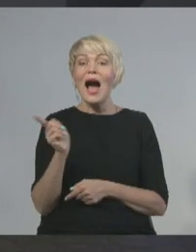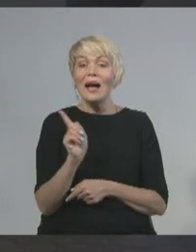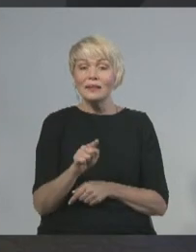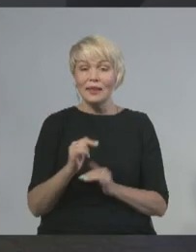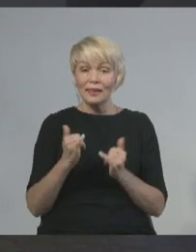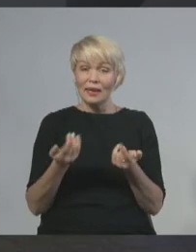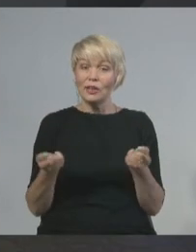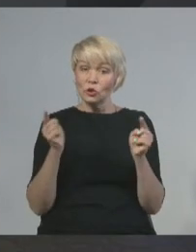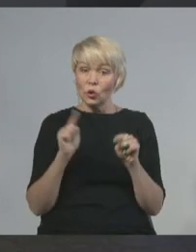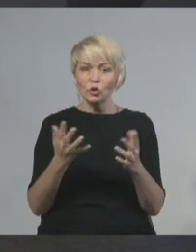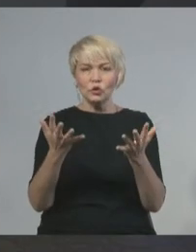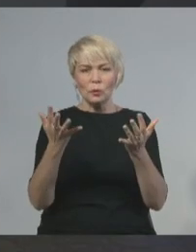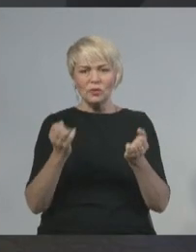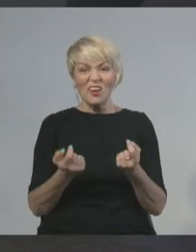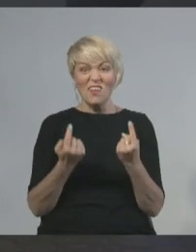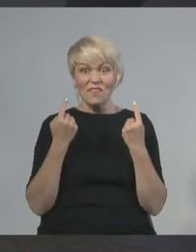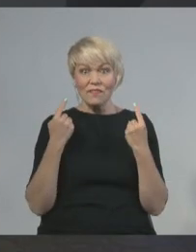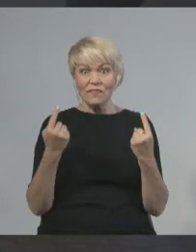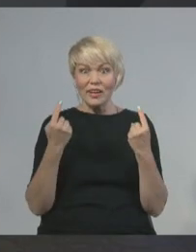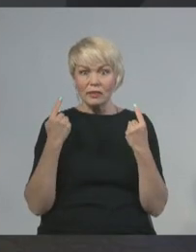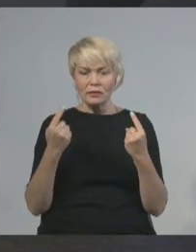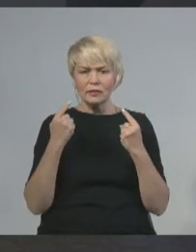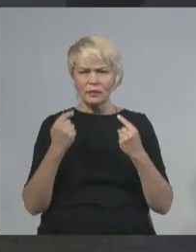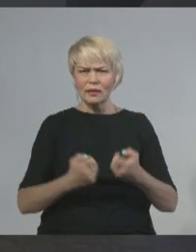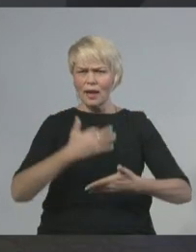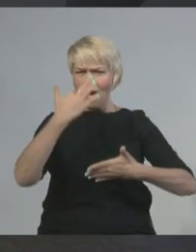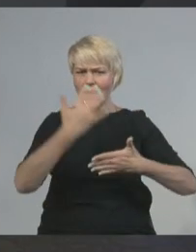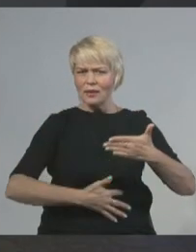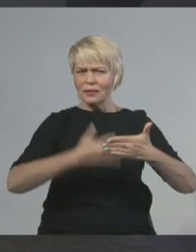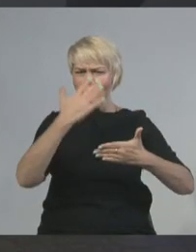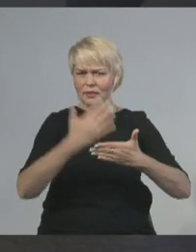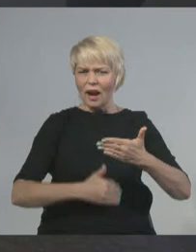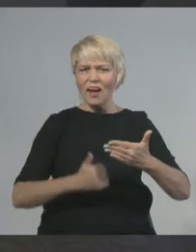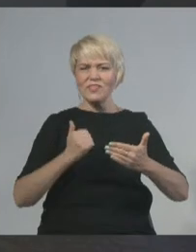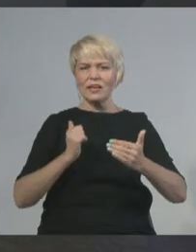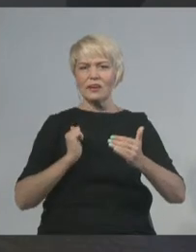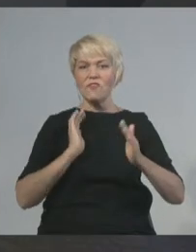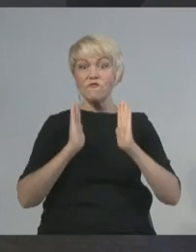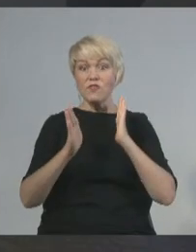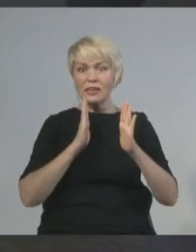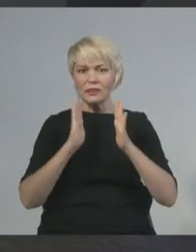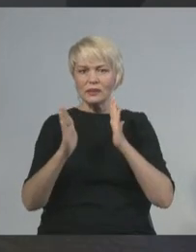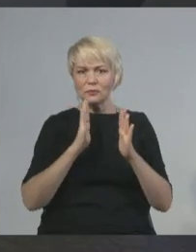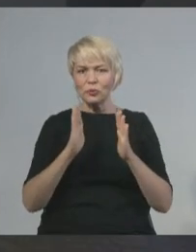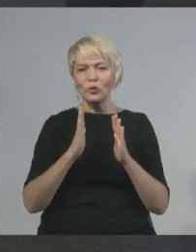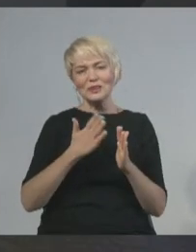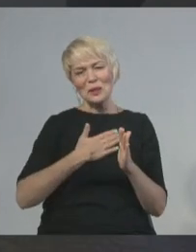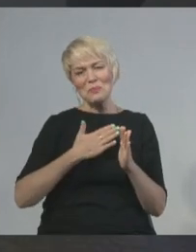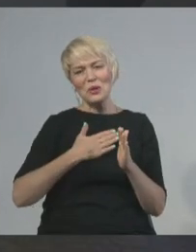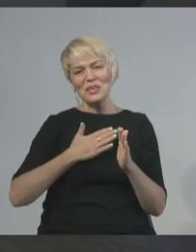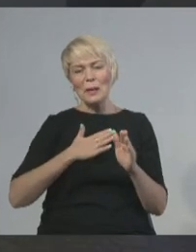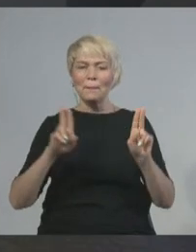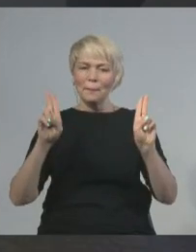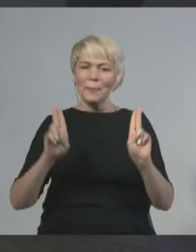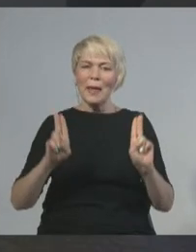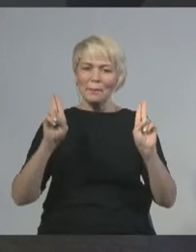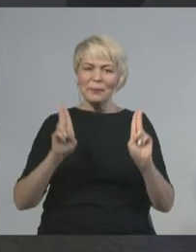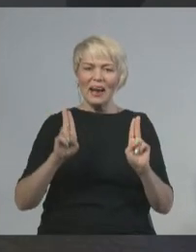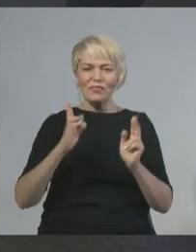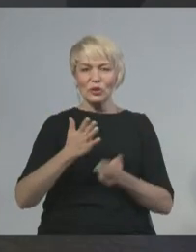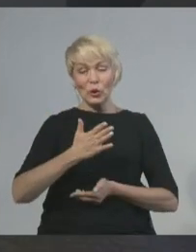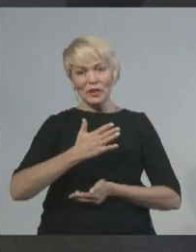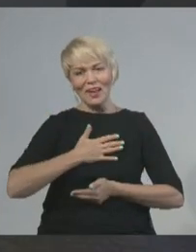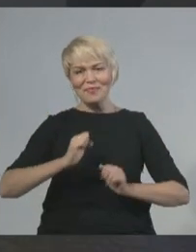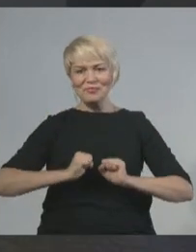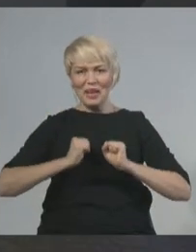probably i don't really know in order to get a lot of traffic from facebook you need to post a lot of content this is